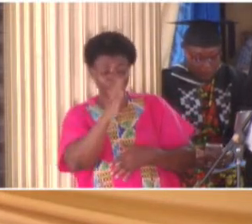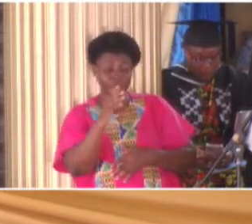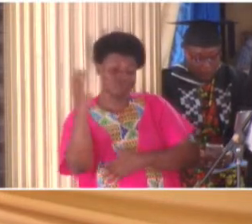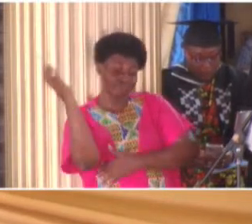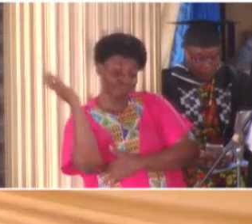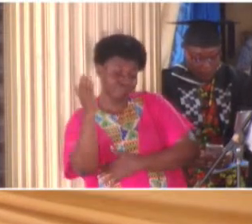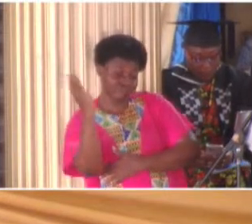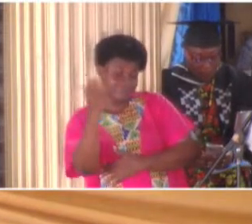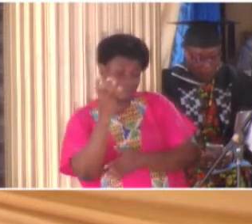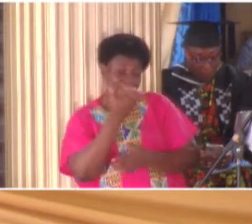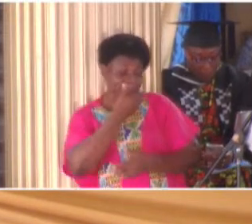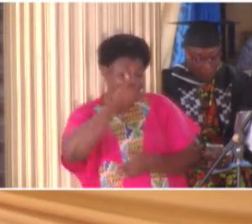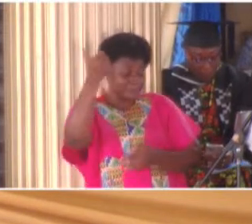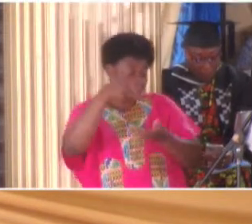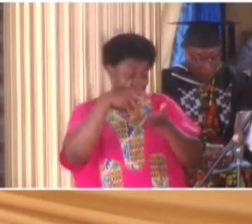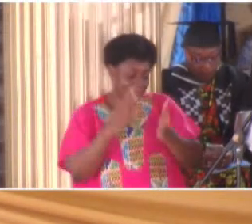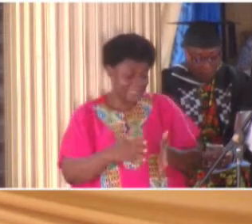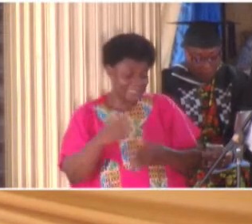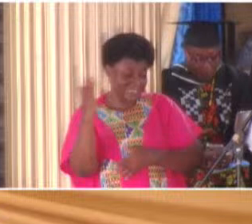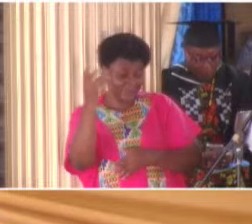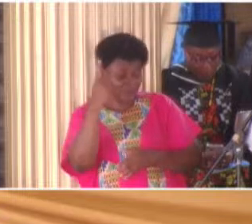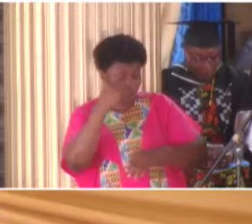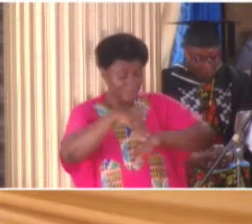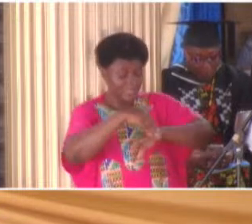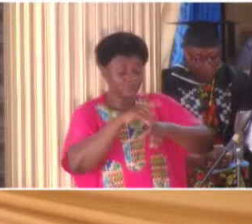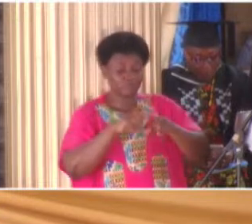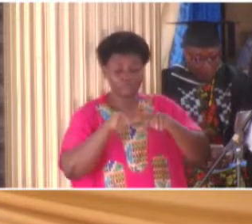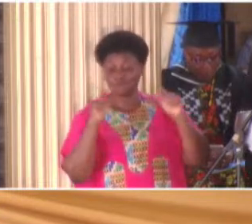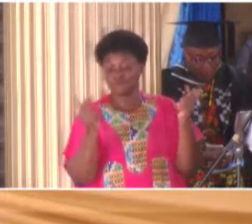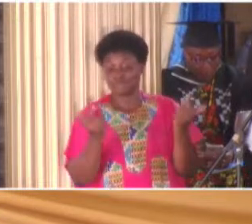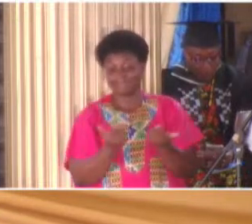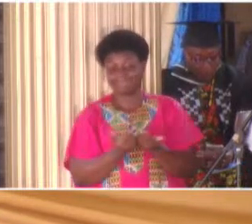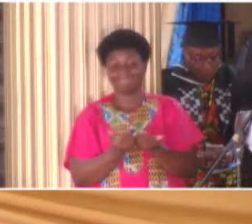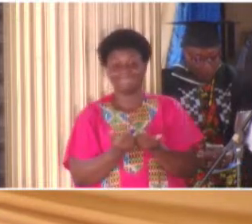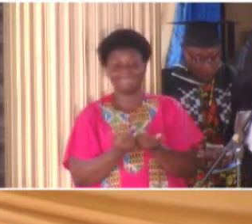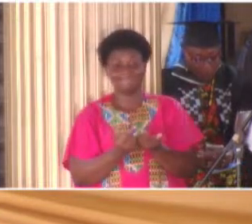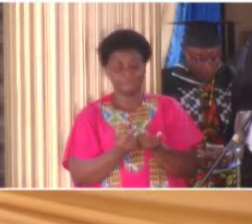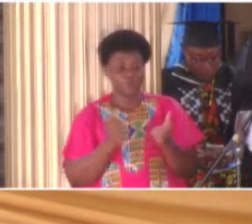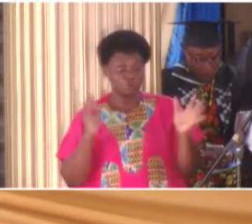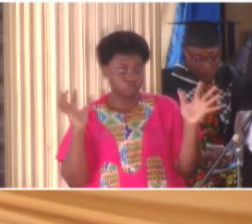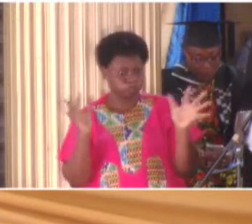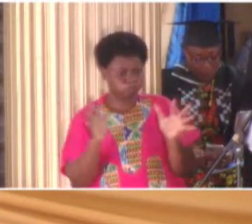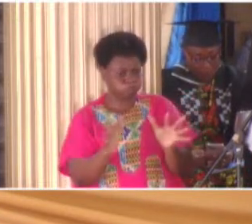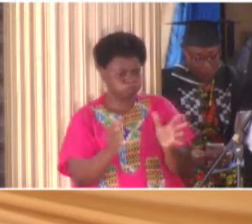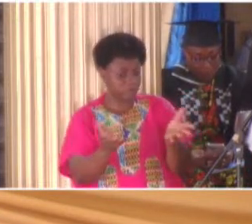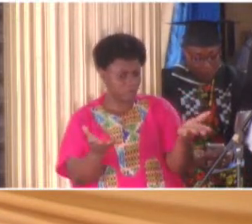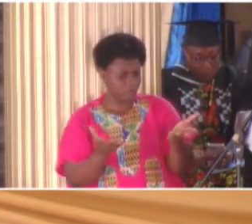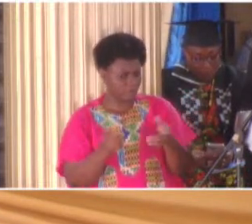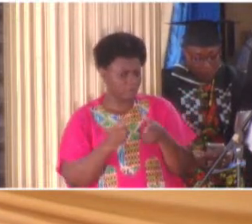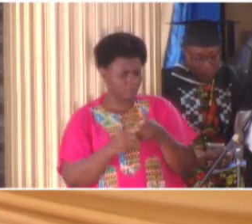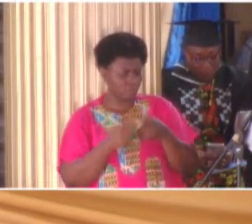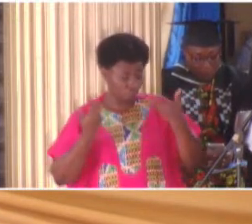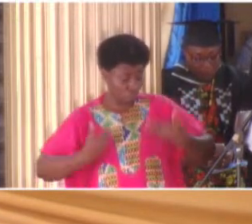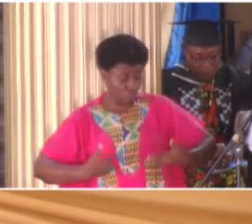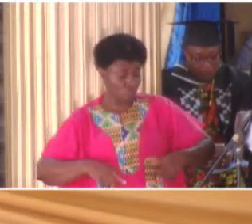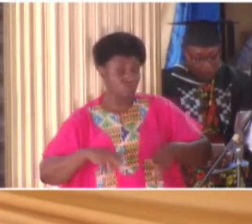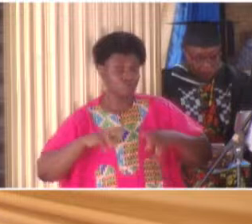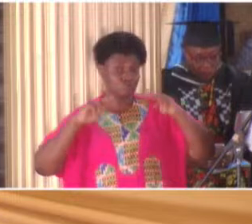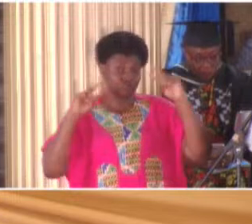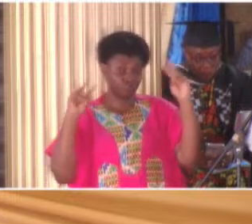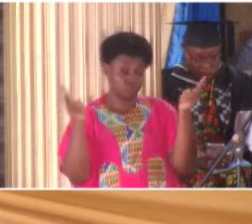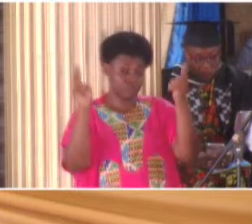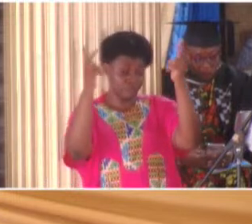this valedictory address on behalf of my cohort. As we gather here, dressed in the triumph of our hard work